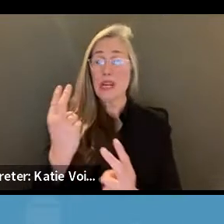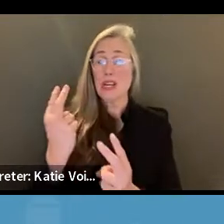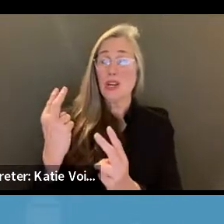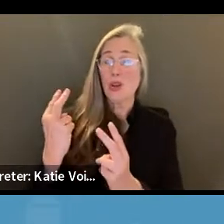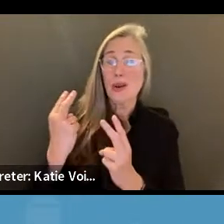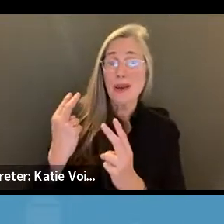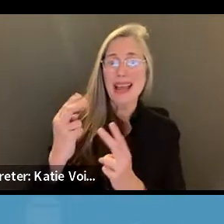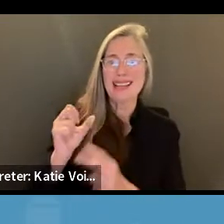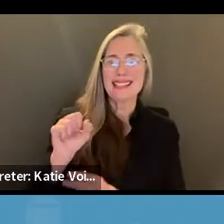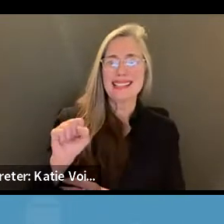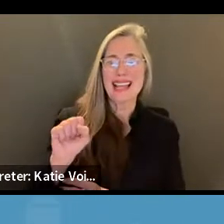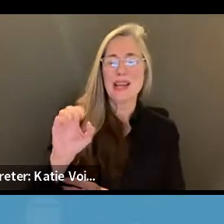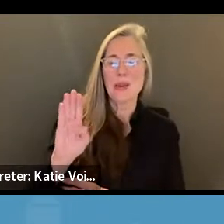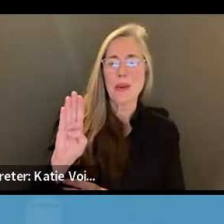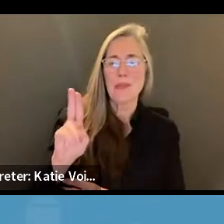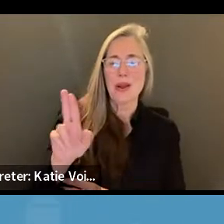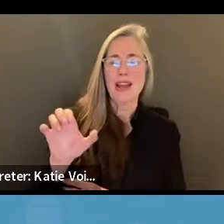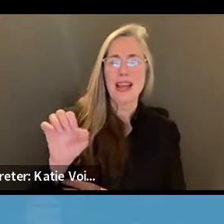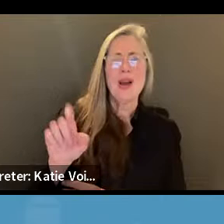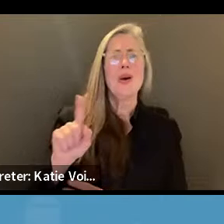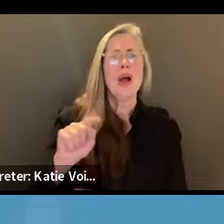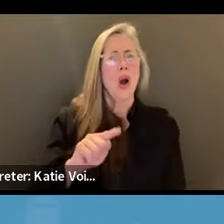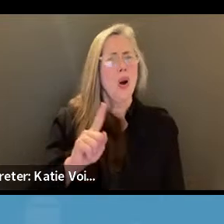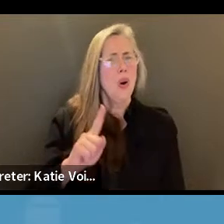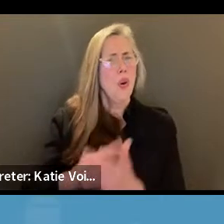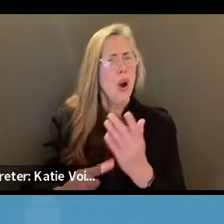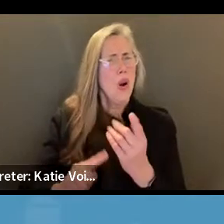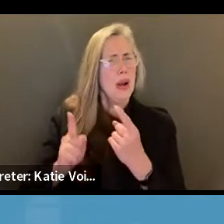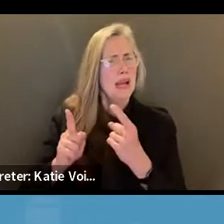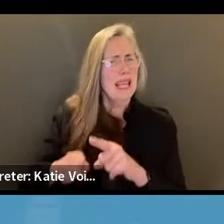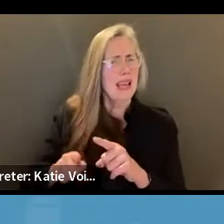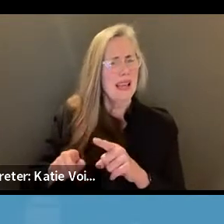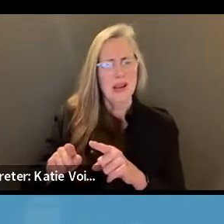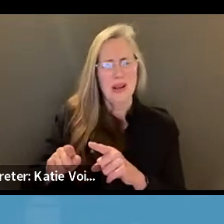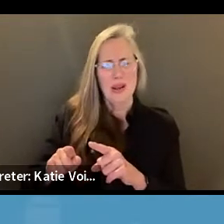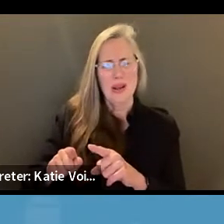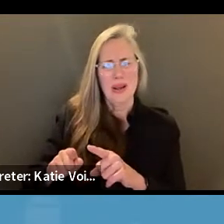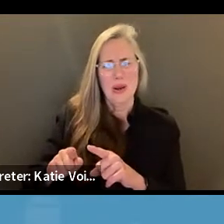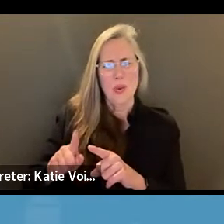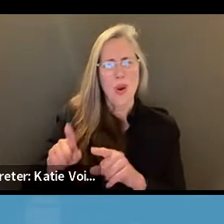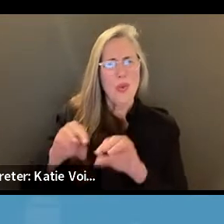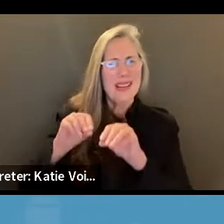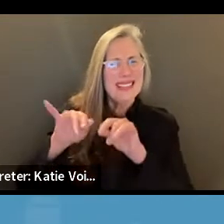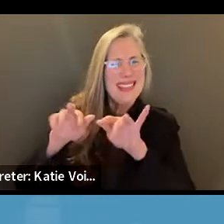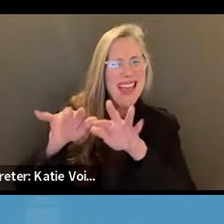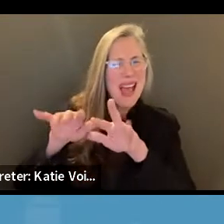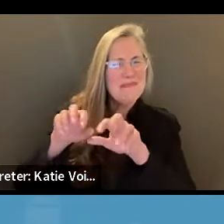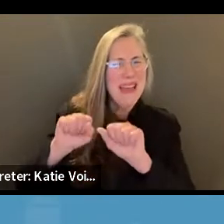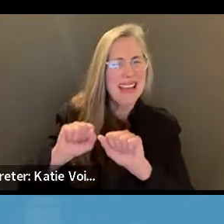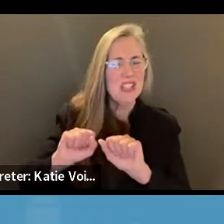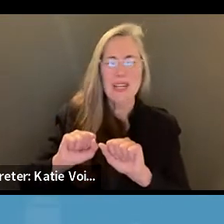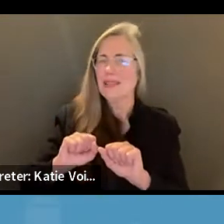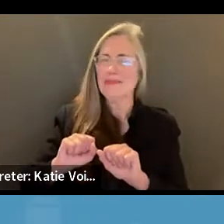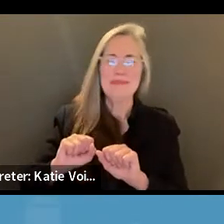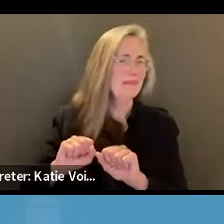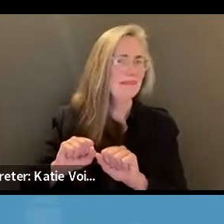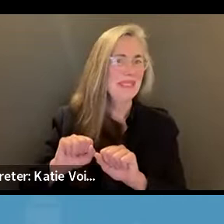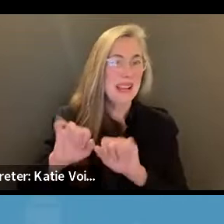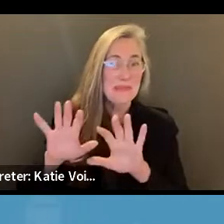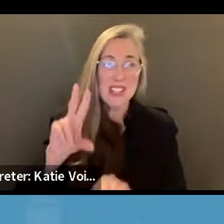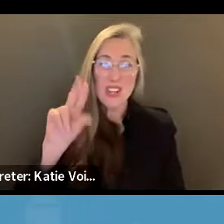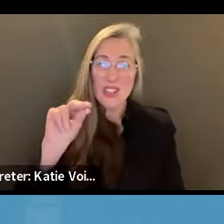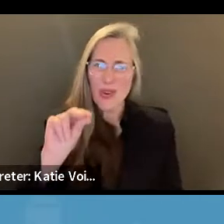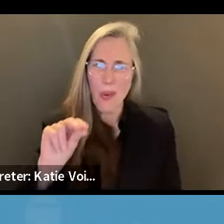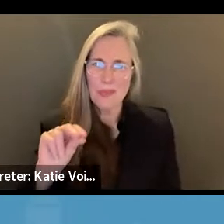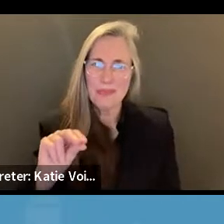do come back around and say, what was that? What is it? What is the magic? It's not magic, it's hard work and commitment.